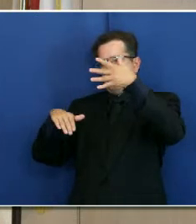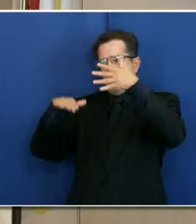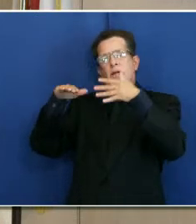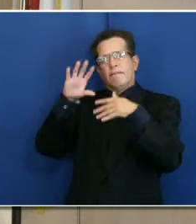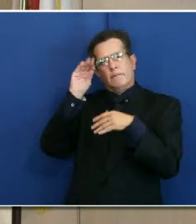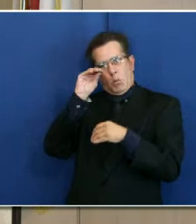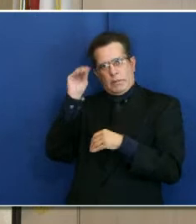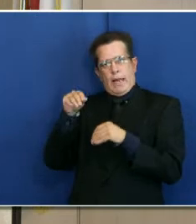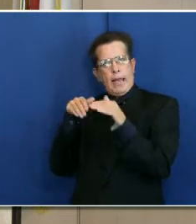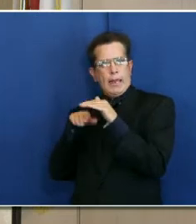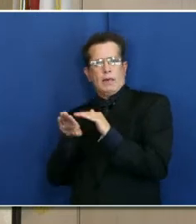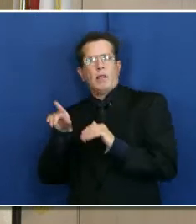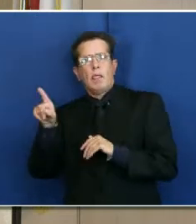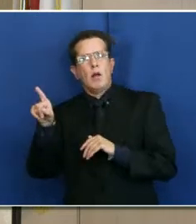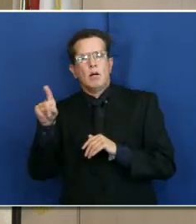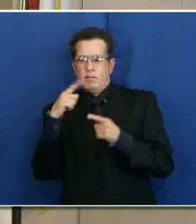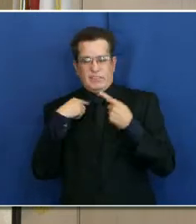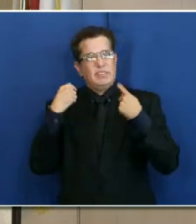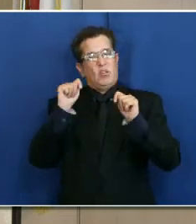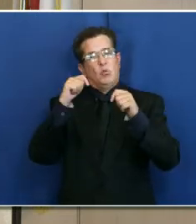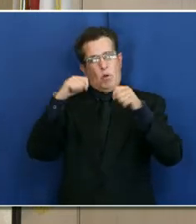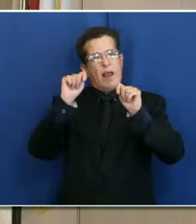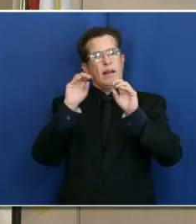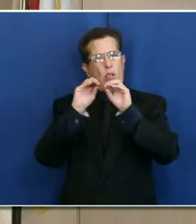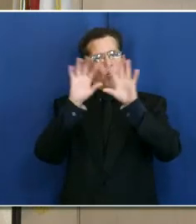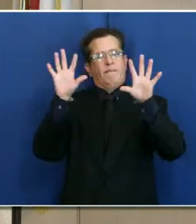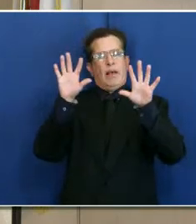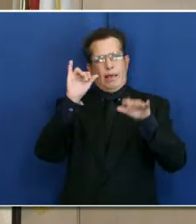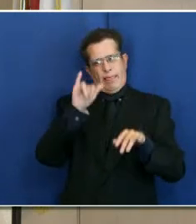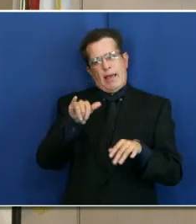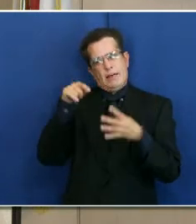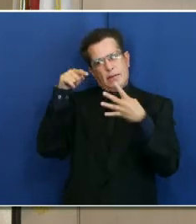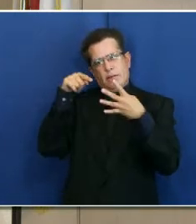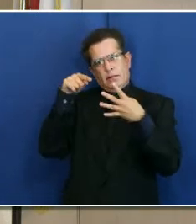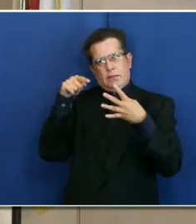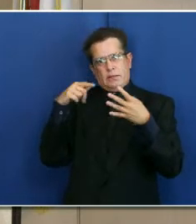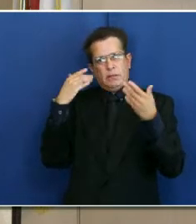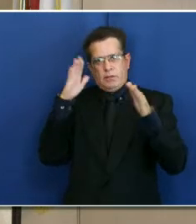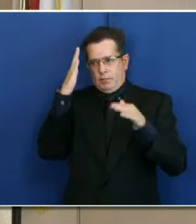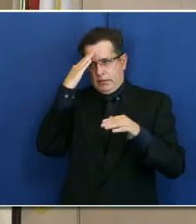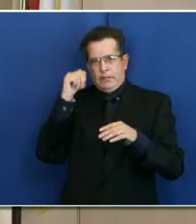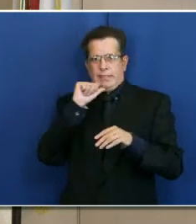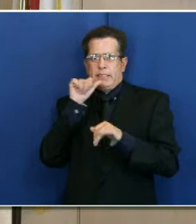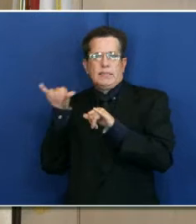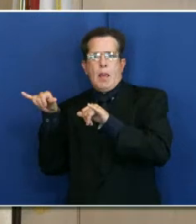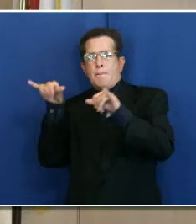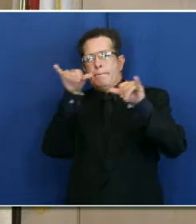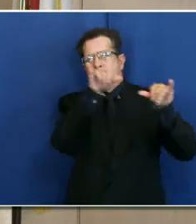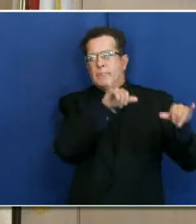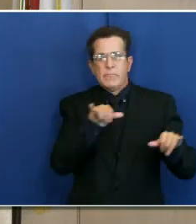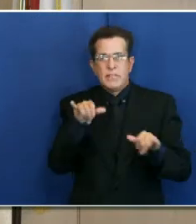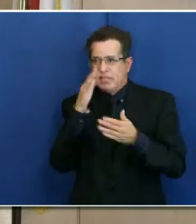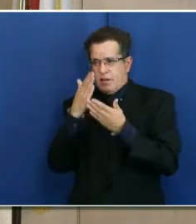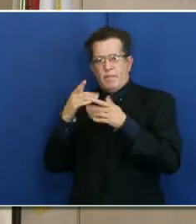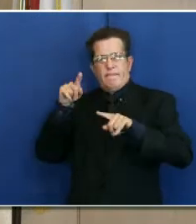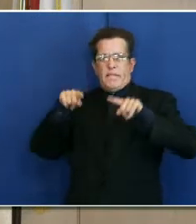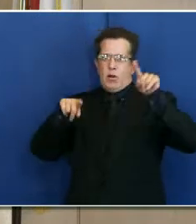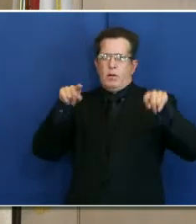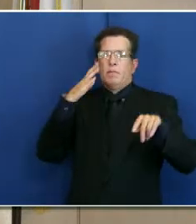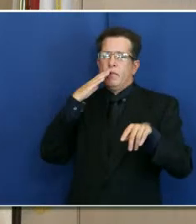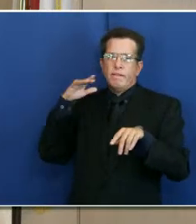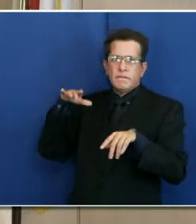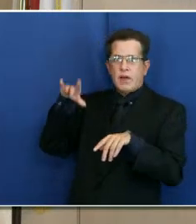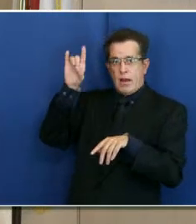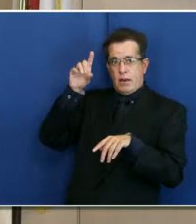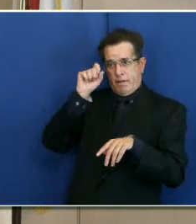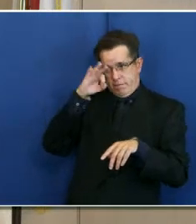that because it is inconsistent in some locations. But if